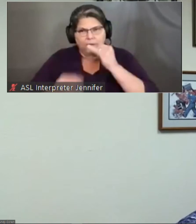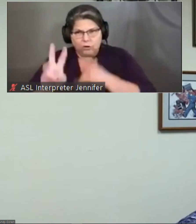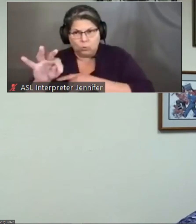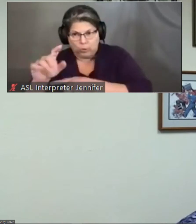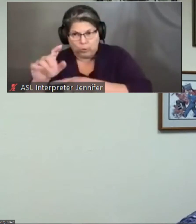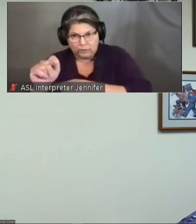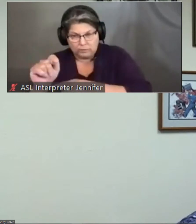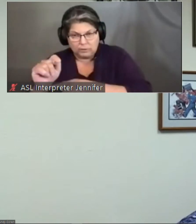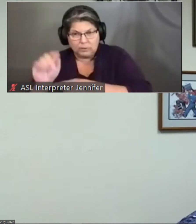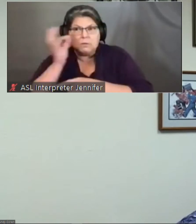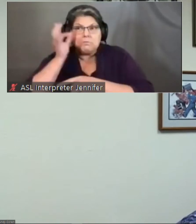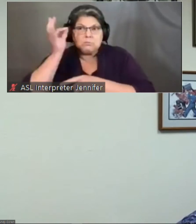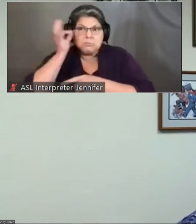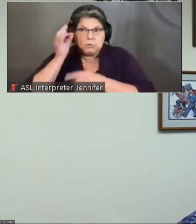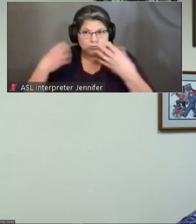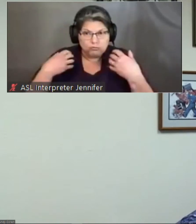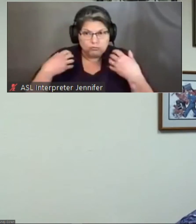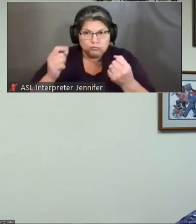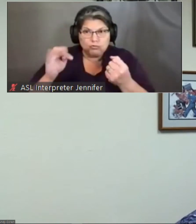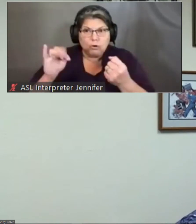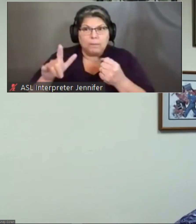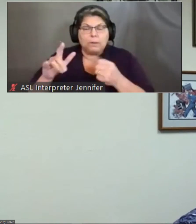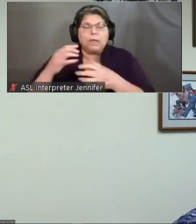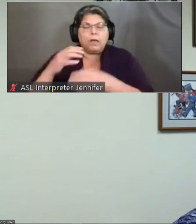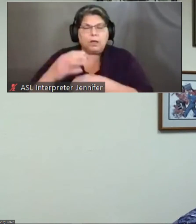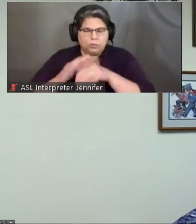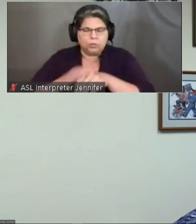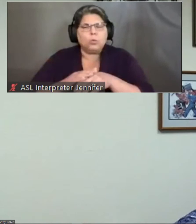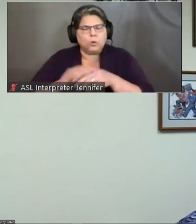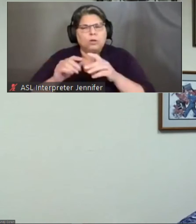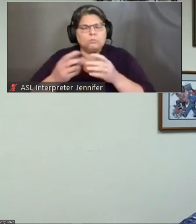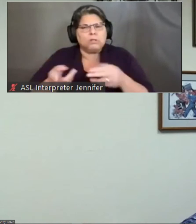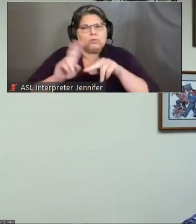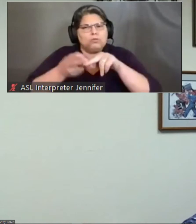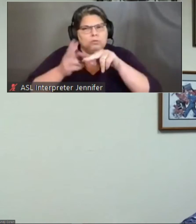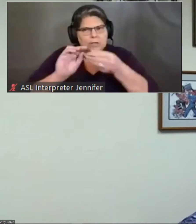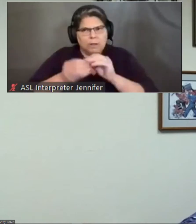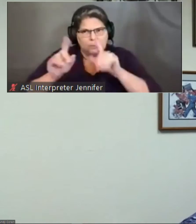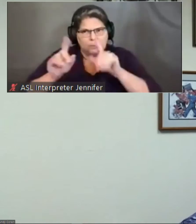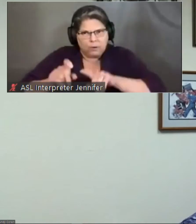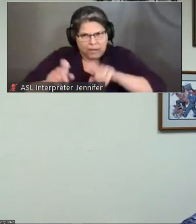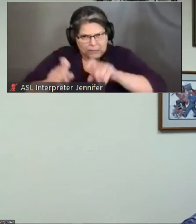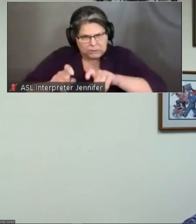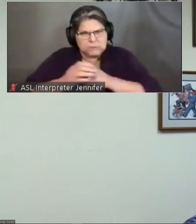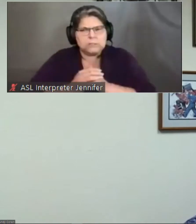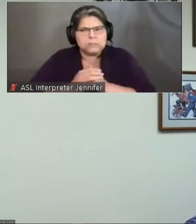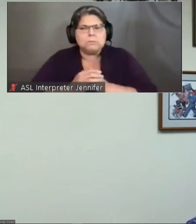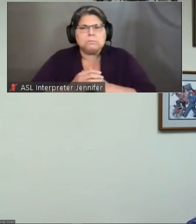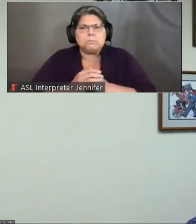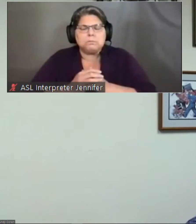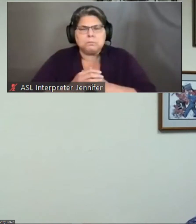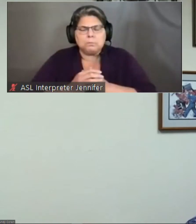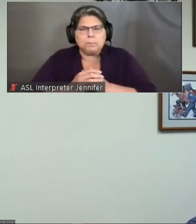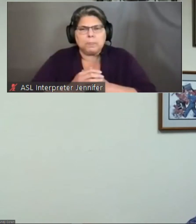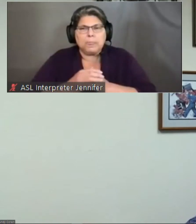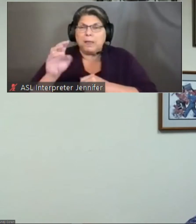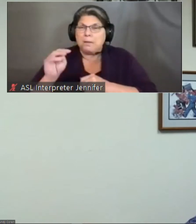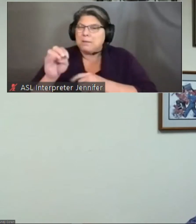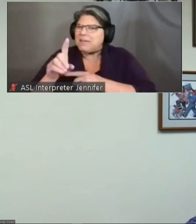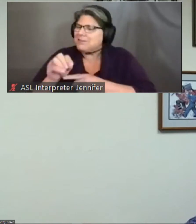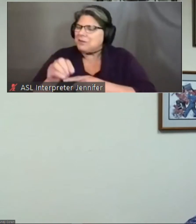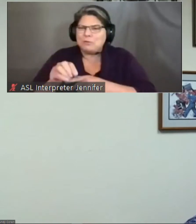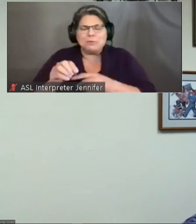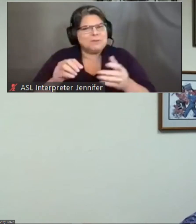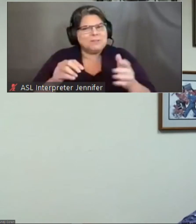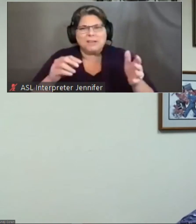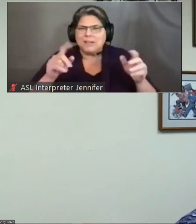to do testing and plans to increase their testing events in the near future. Mendocino still needs more testing to